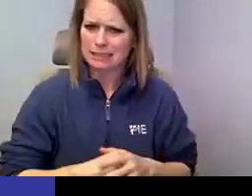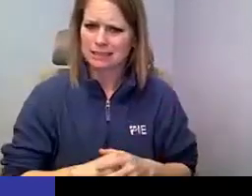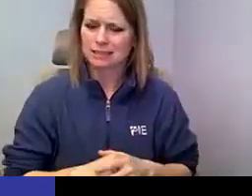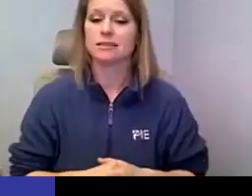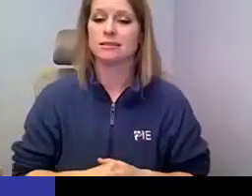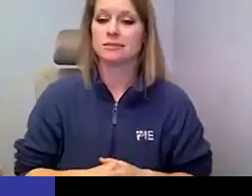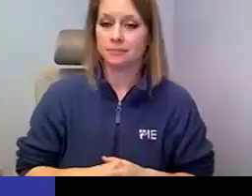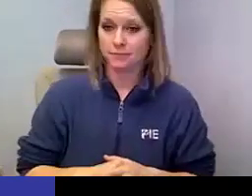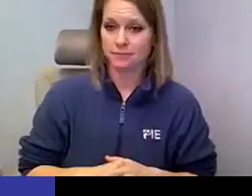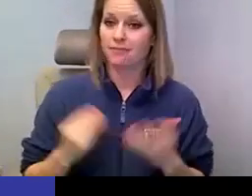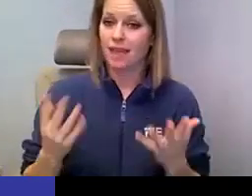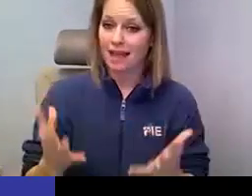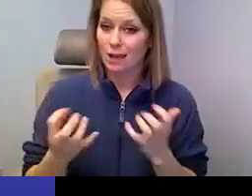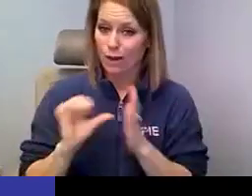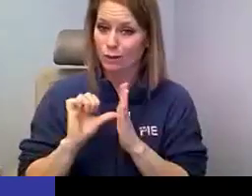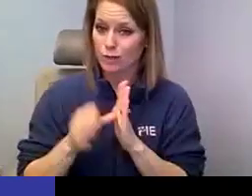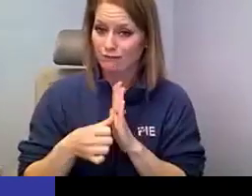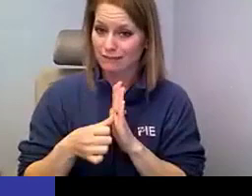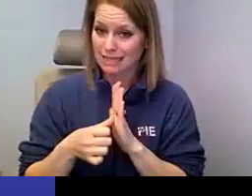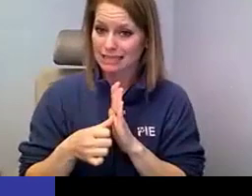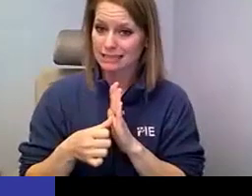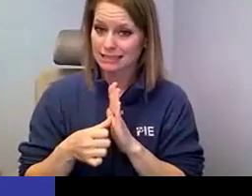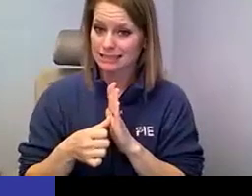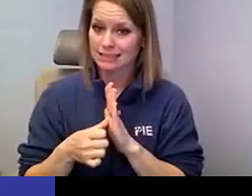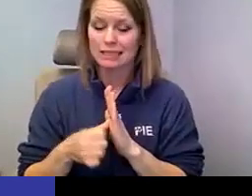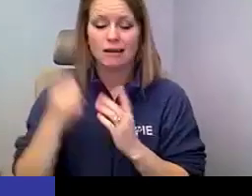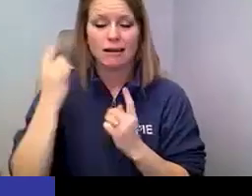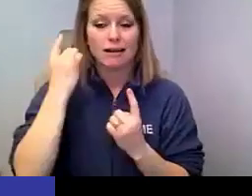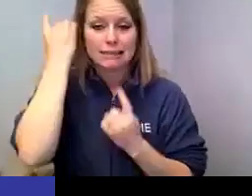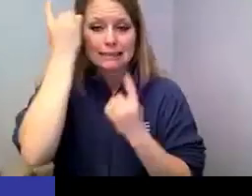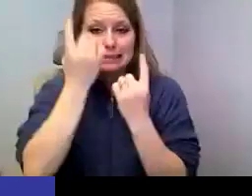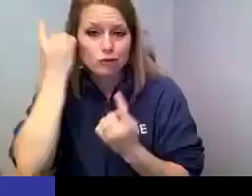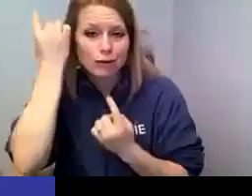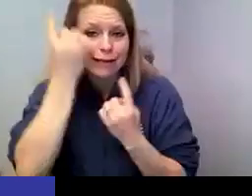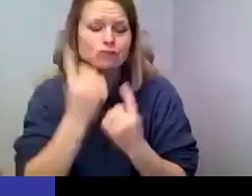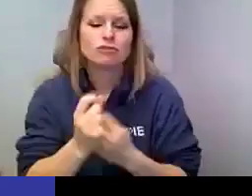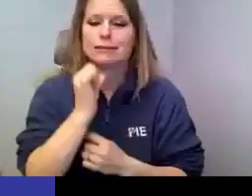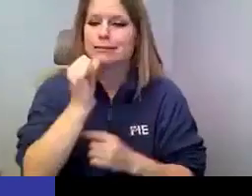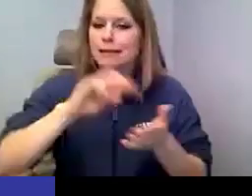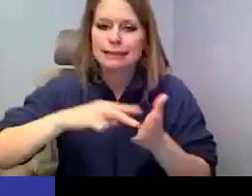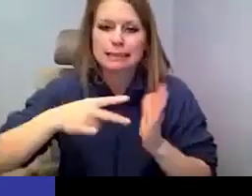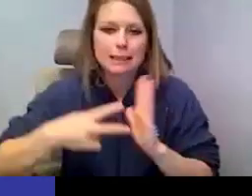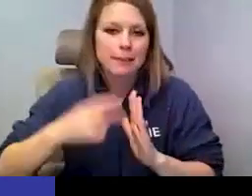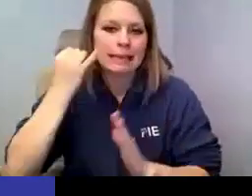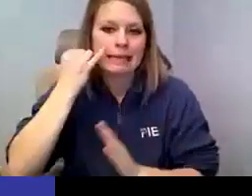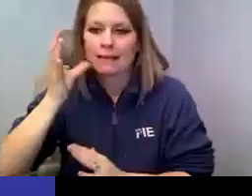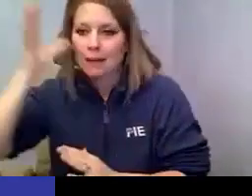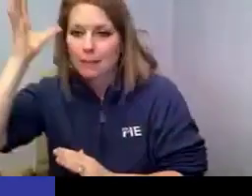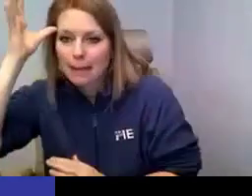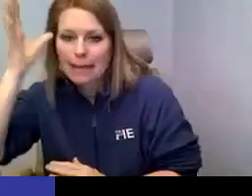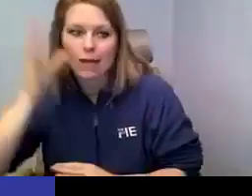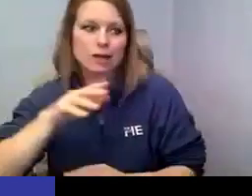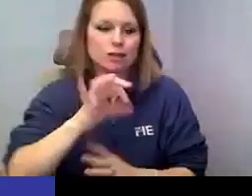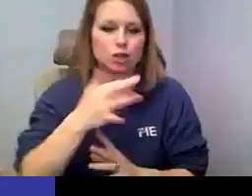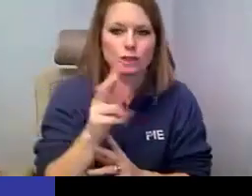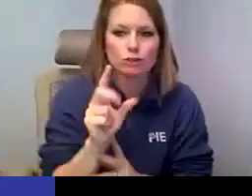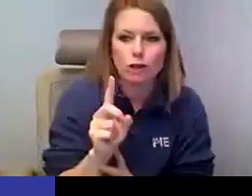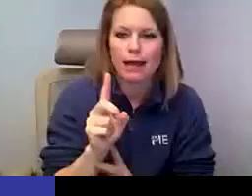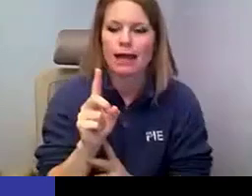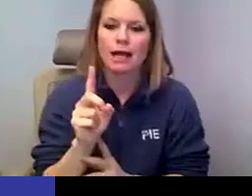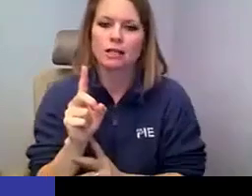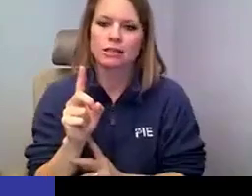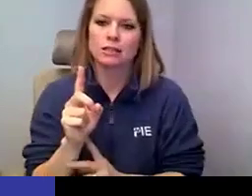here, these considerations does not mean if a family or a parent or a child tells me that the way their family solves problems is through